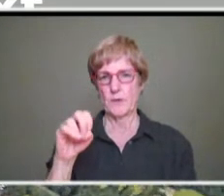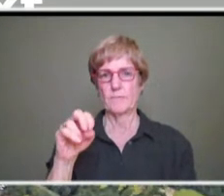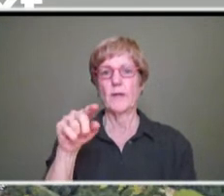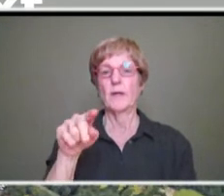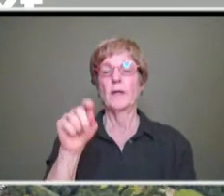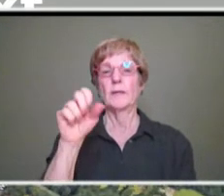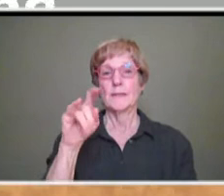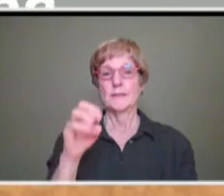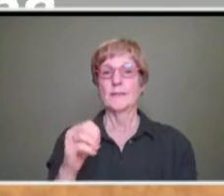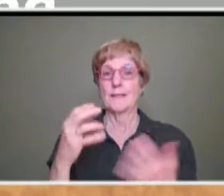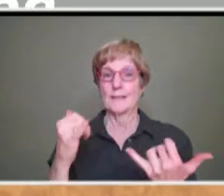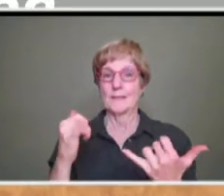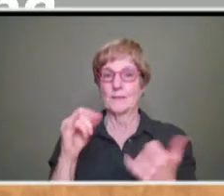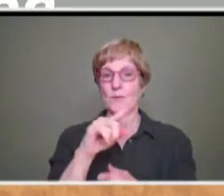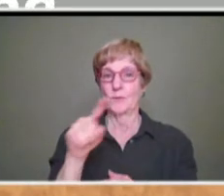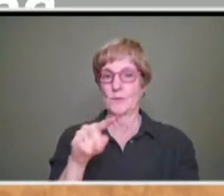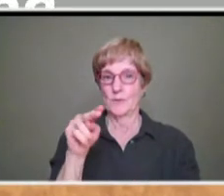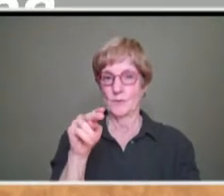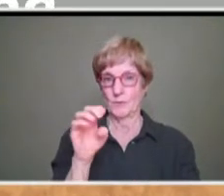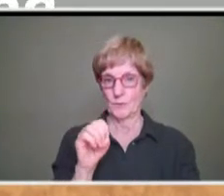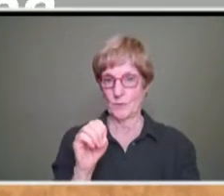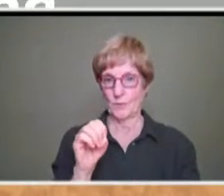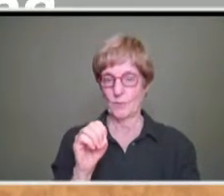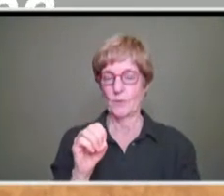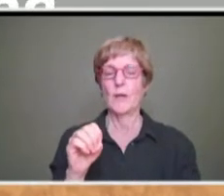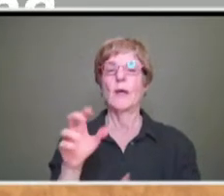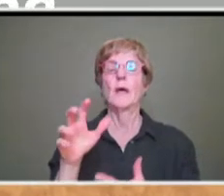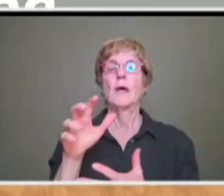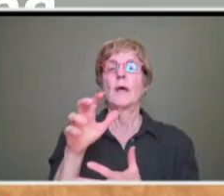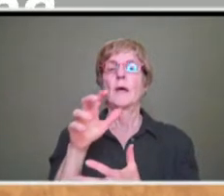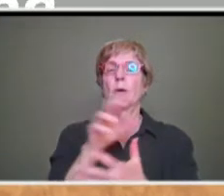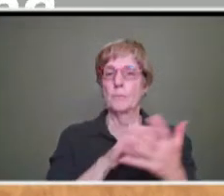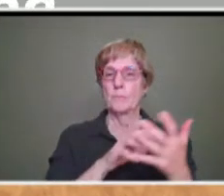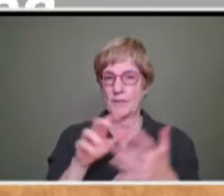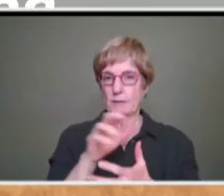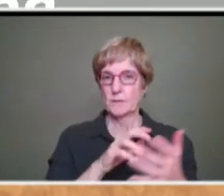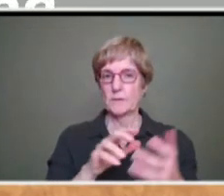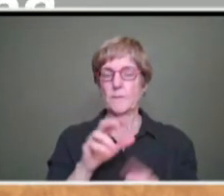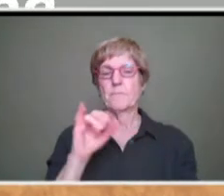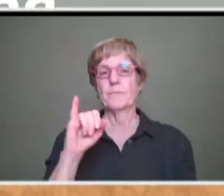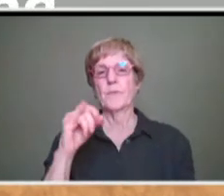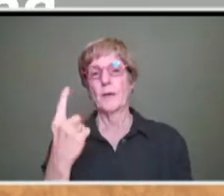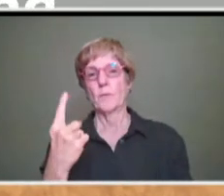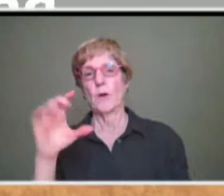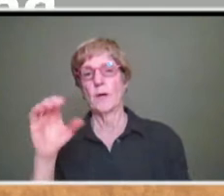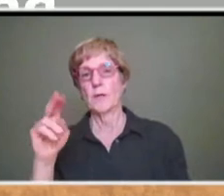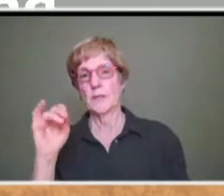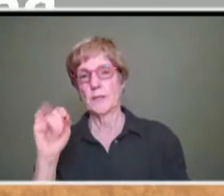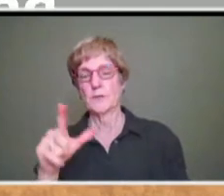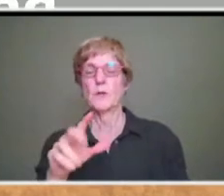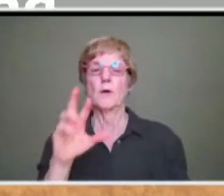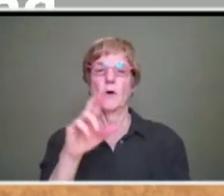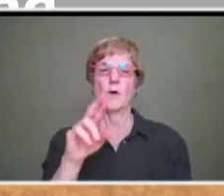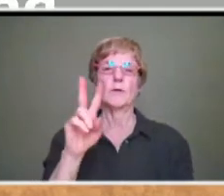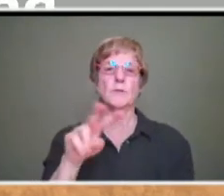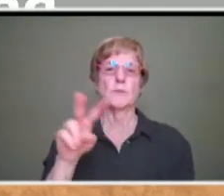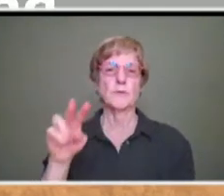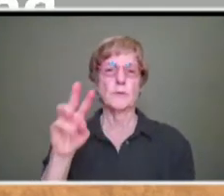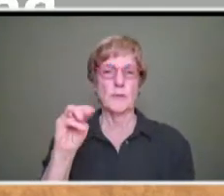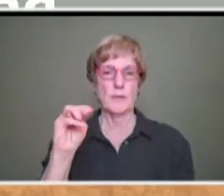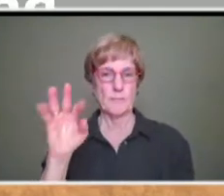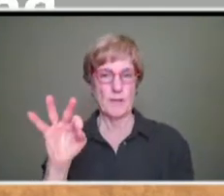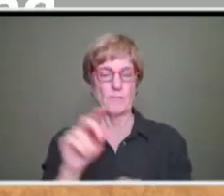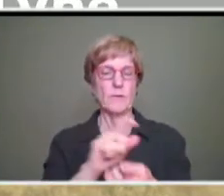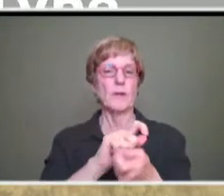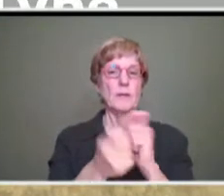currently zoned a mix of i1 conditional excuse me an R22 MF and the proposed zoning is